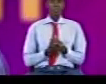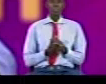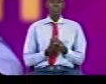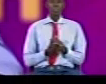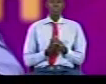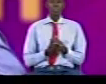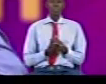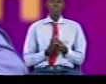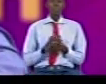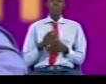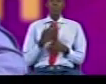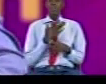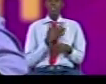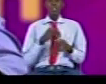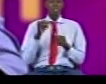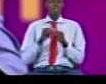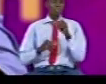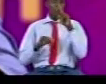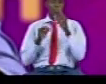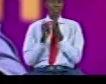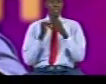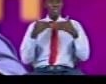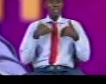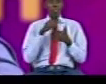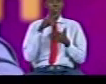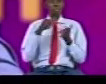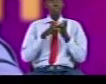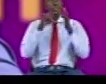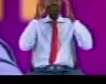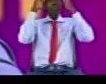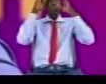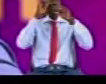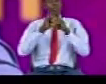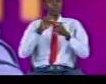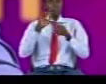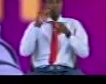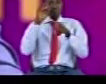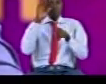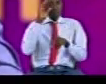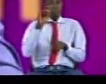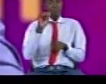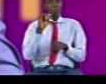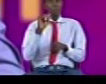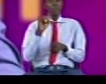And every man that has this hope in him purify himself even as he's pure.